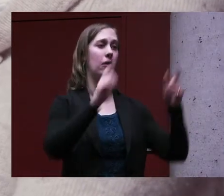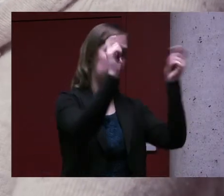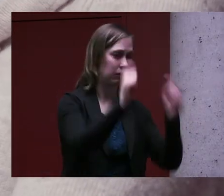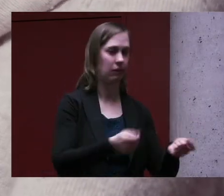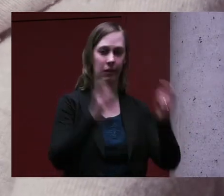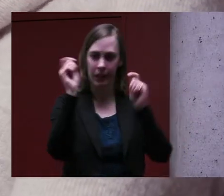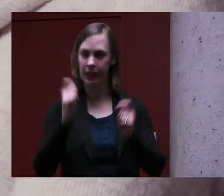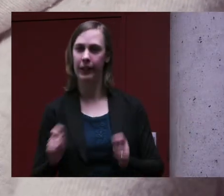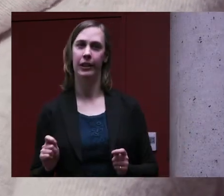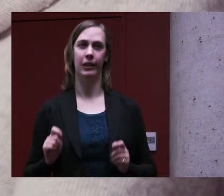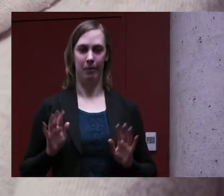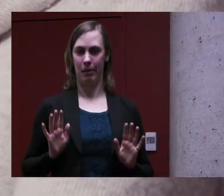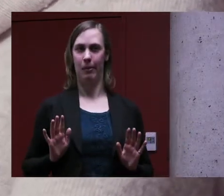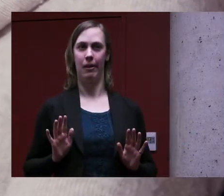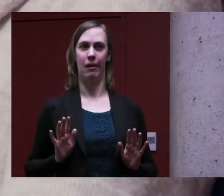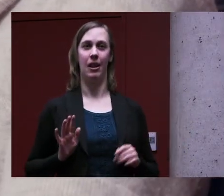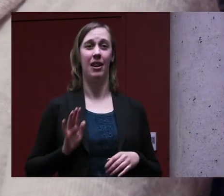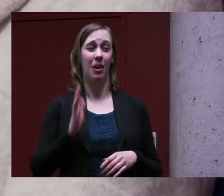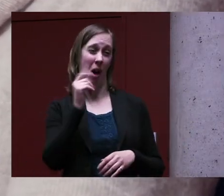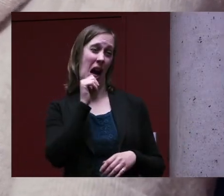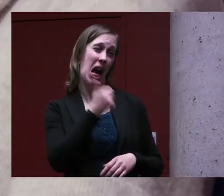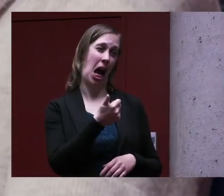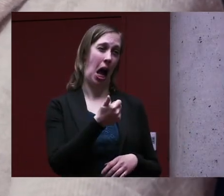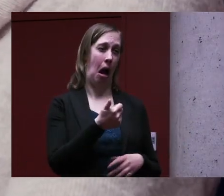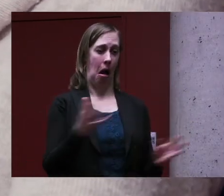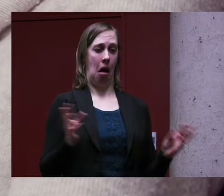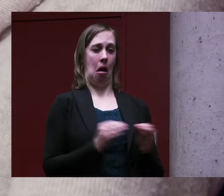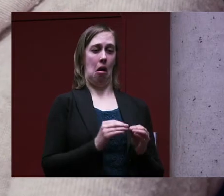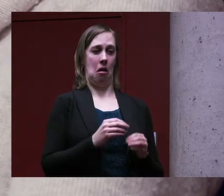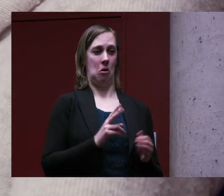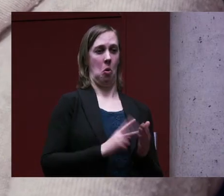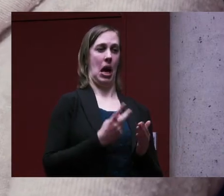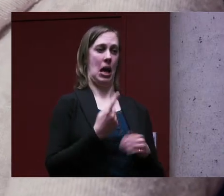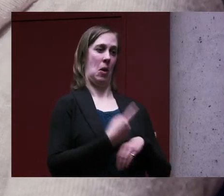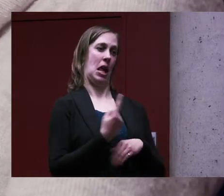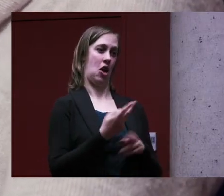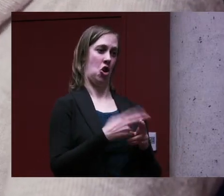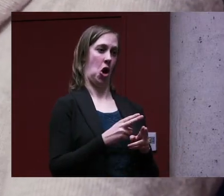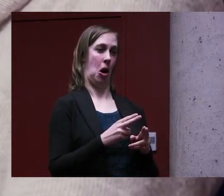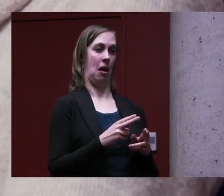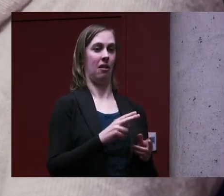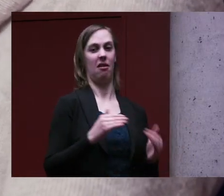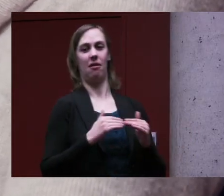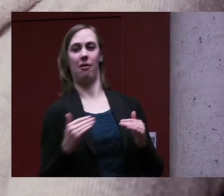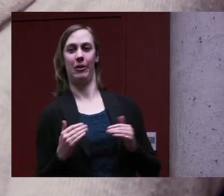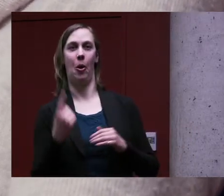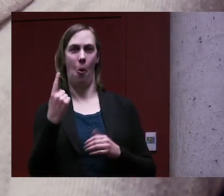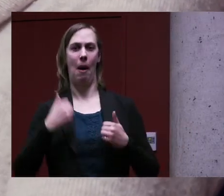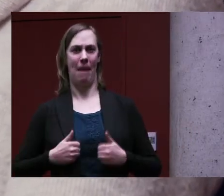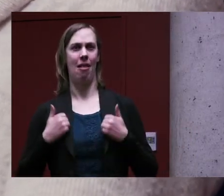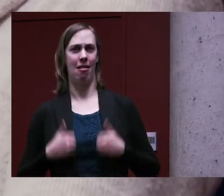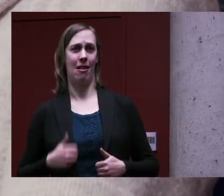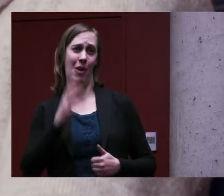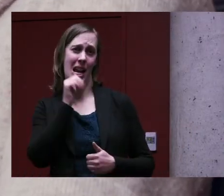day, why don't they take that time, perhaps, to give a second bath to the residents?